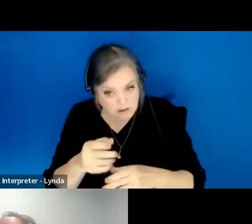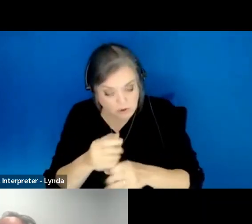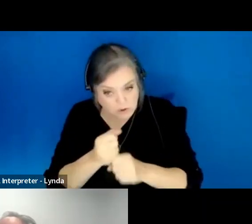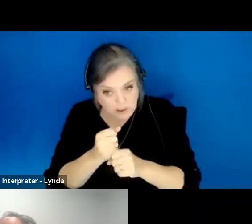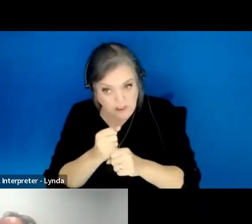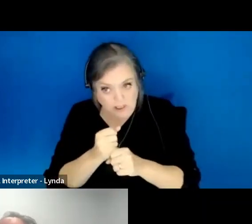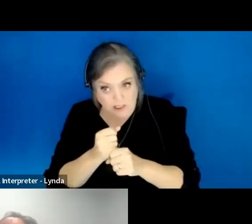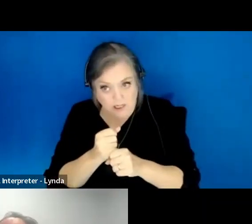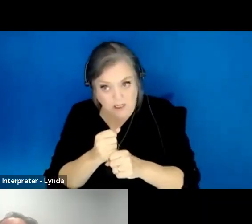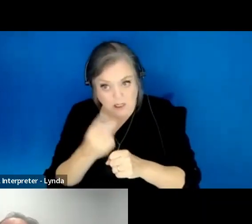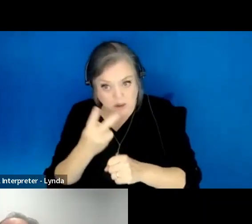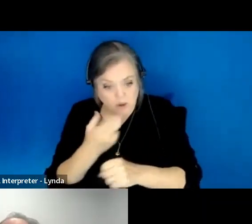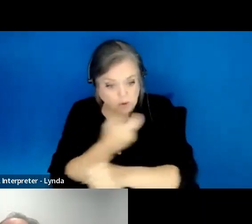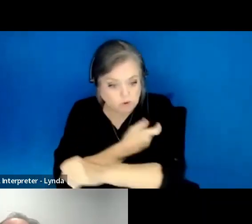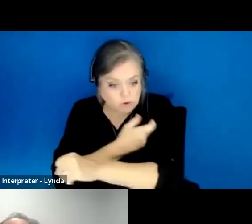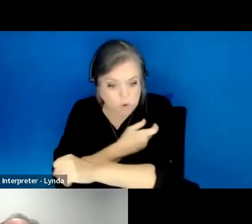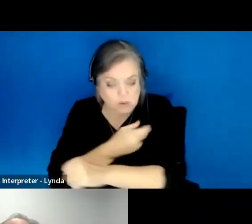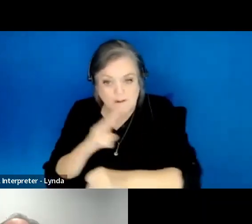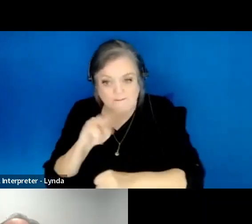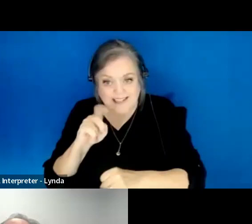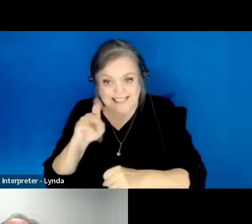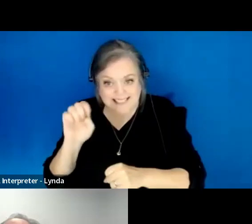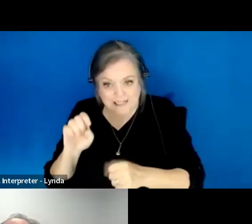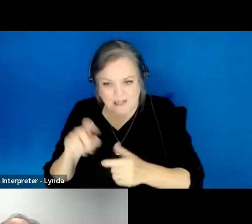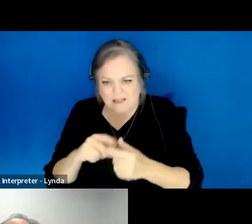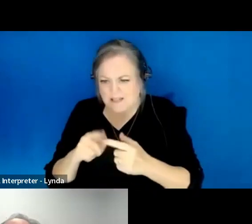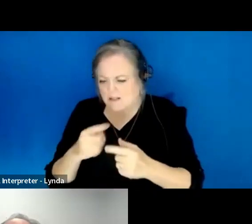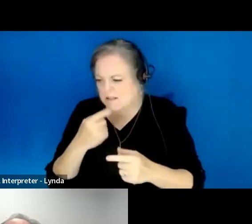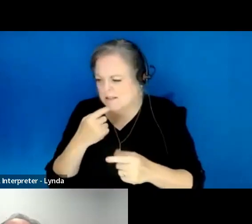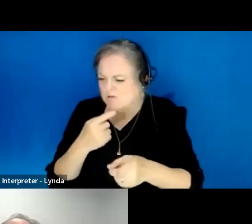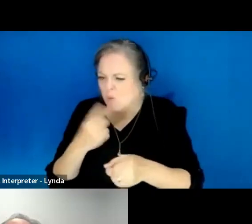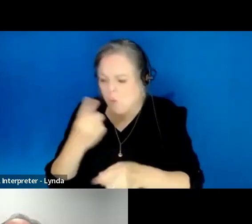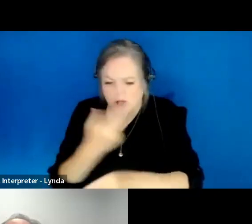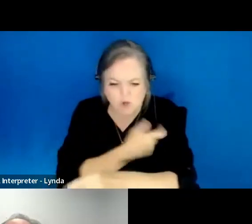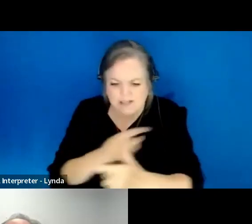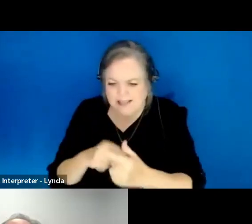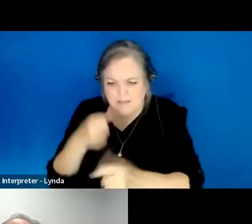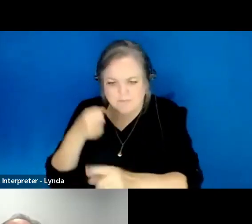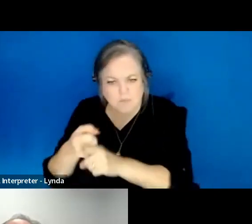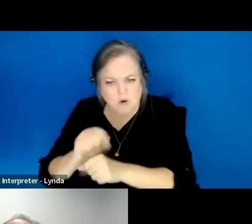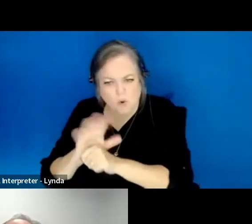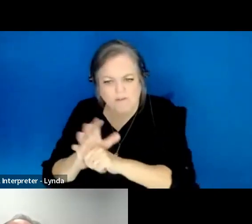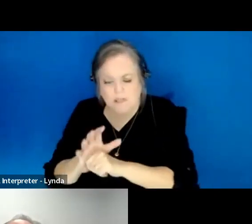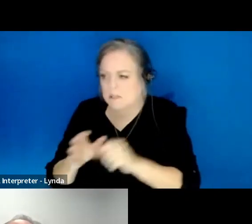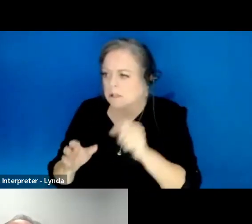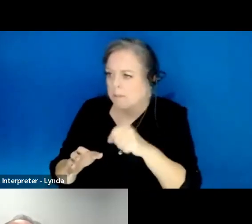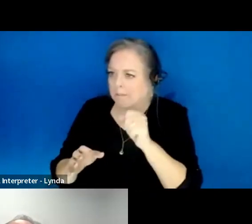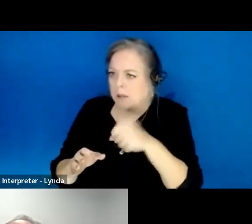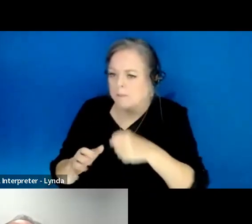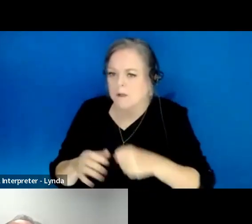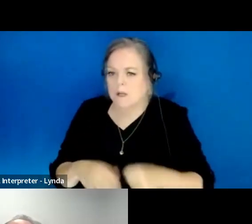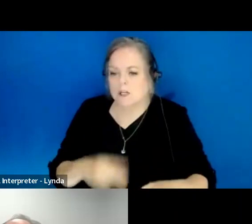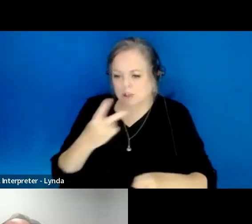the 2-dose vaccine? Is that the one you did? And then you said you got 1 dose and then you got COVID? Yep.